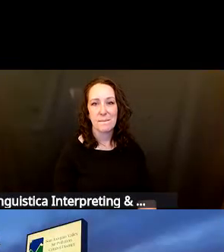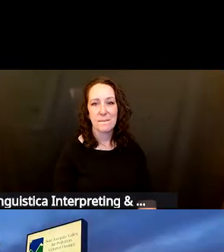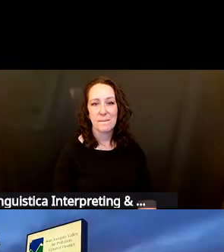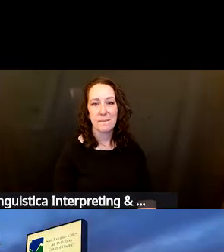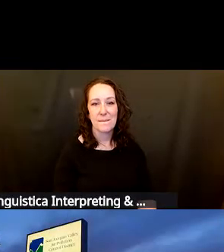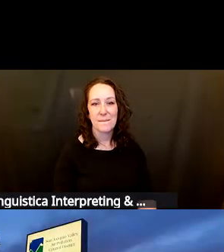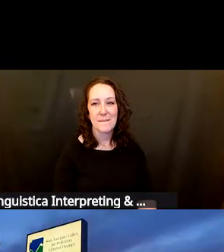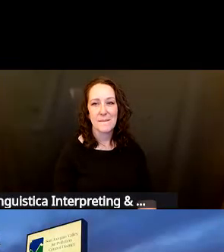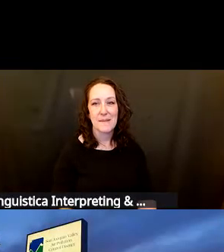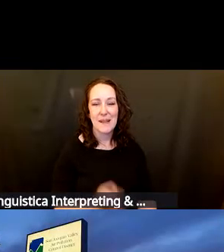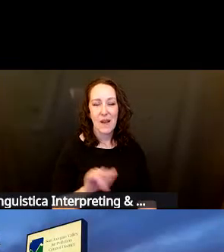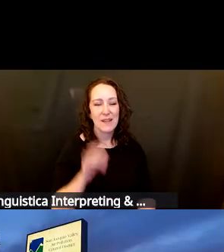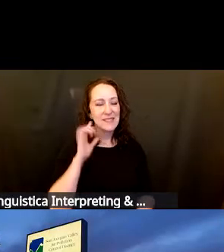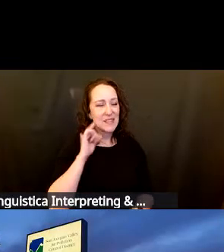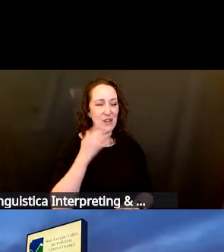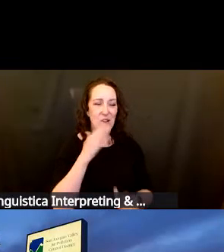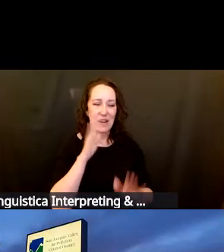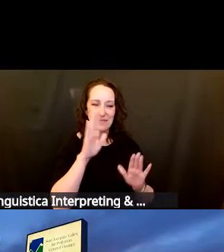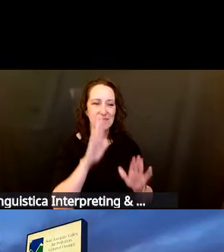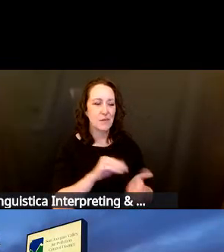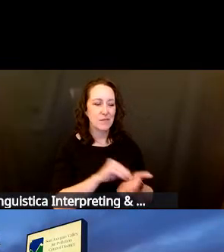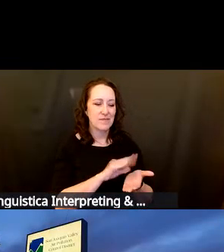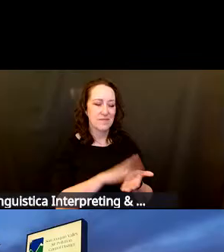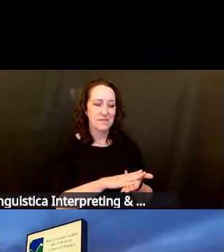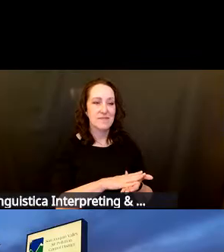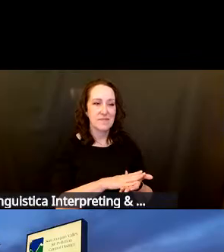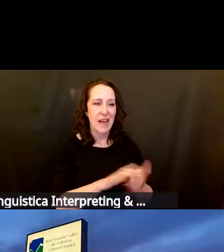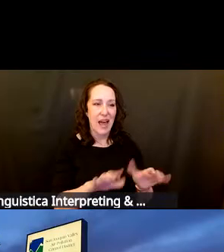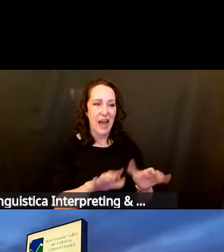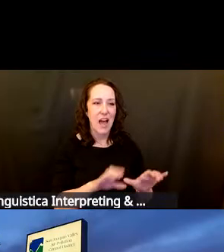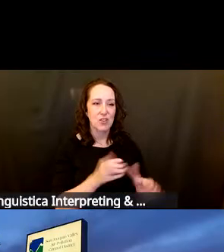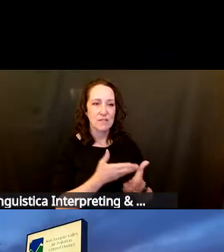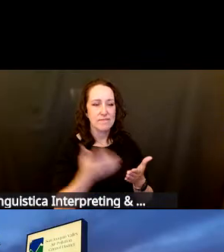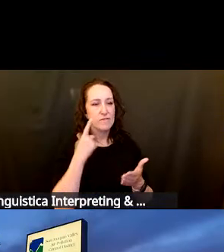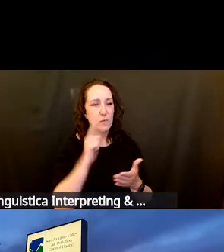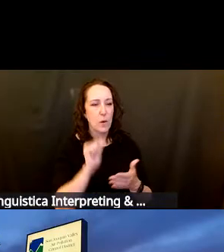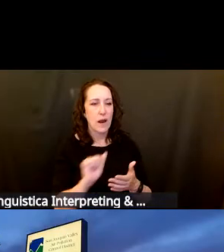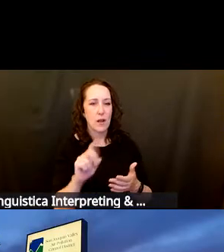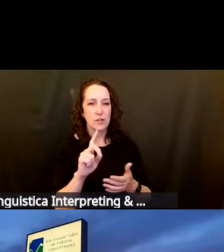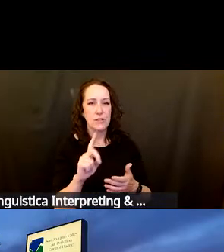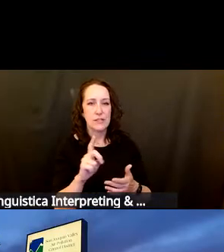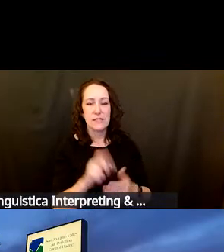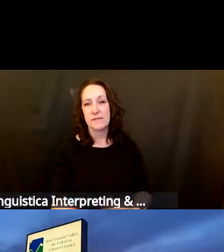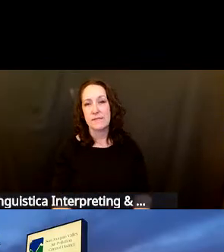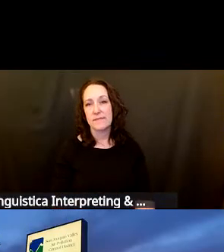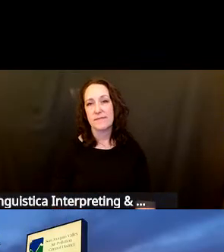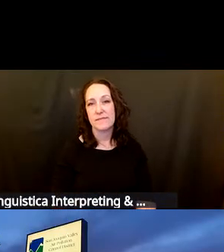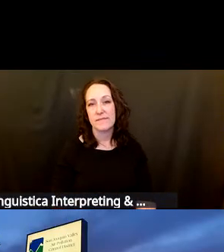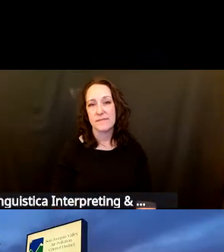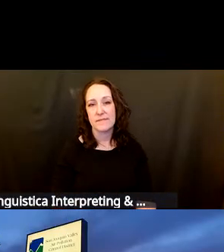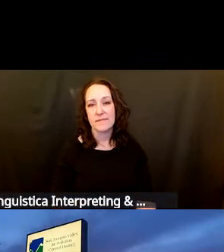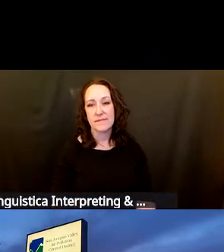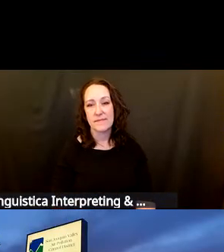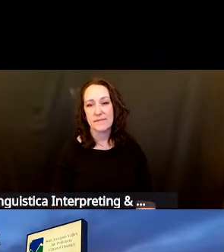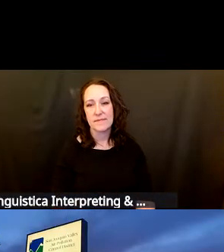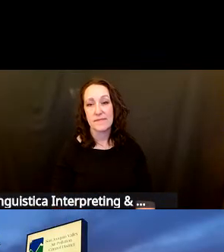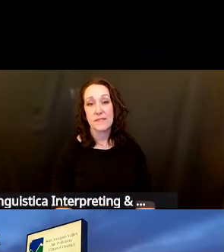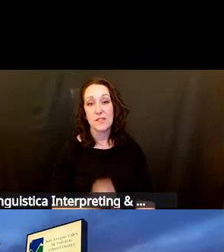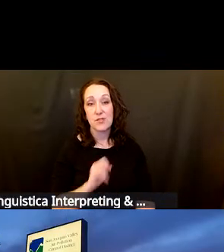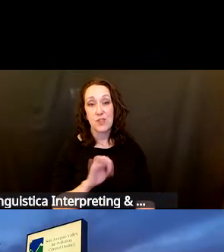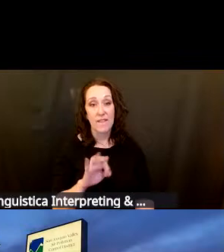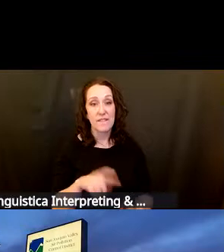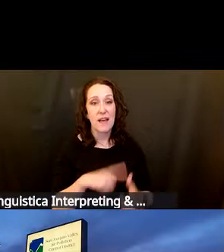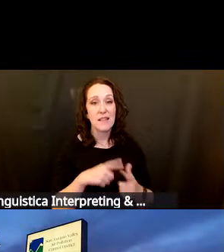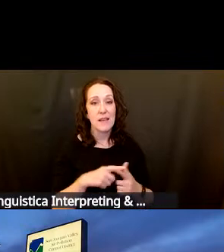This is Laura. Sounds great. We'll write that down as an action item for the Air District, Nia. Right, Jeff, and then